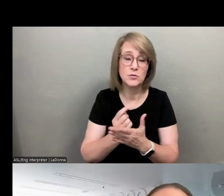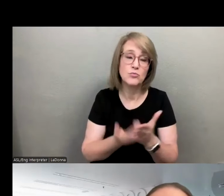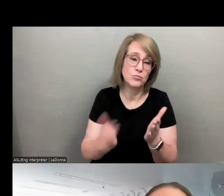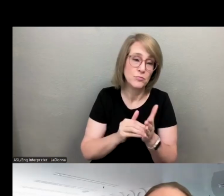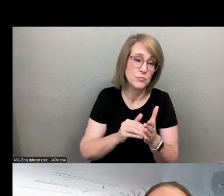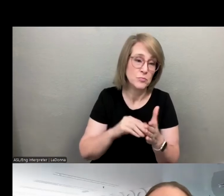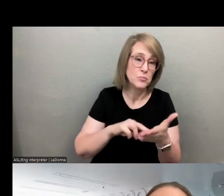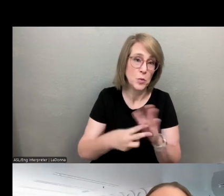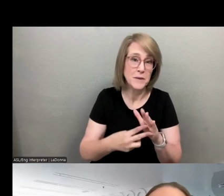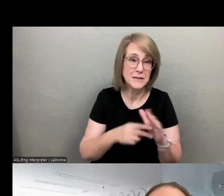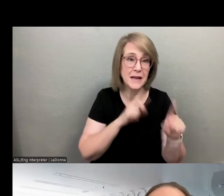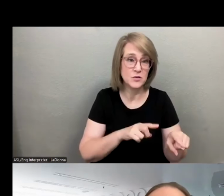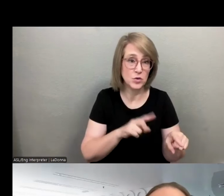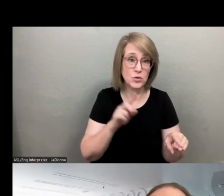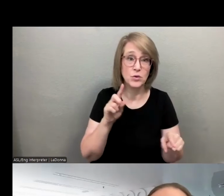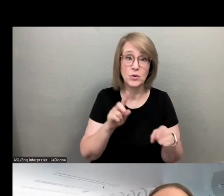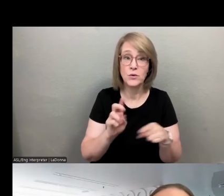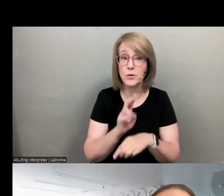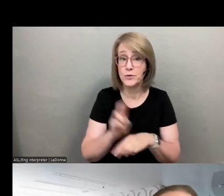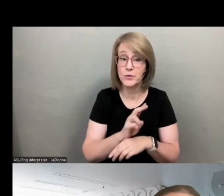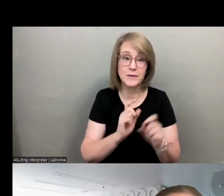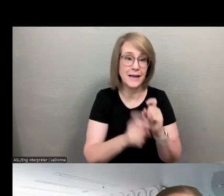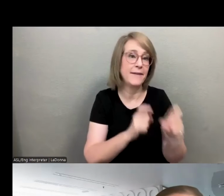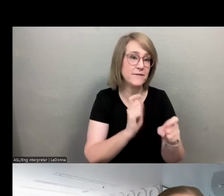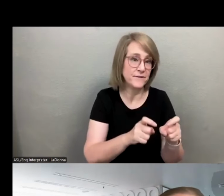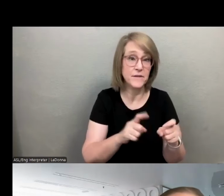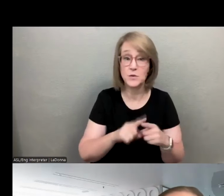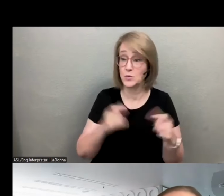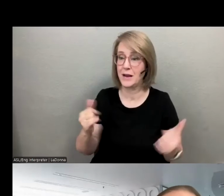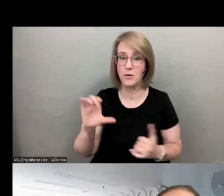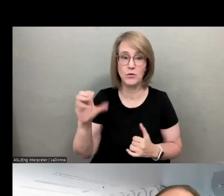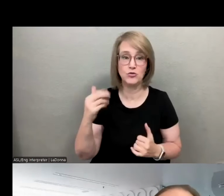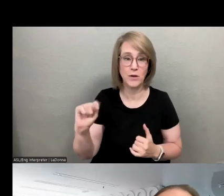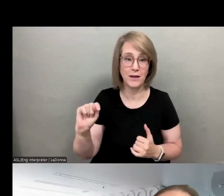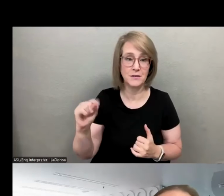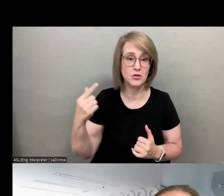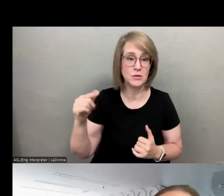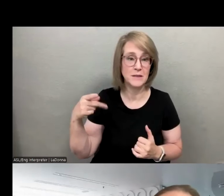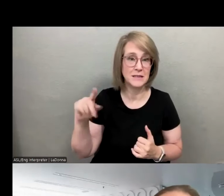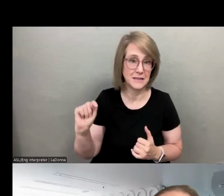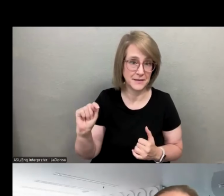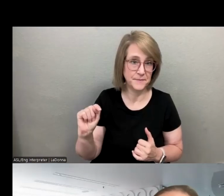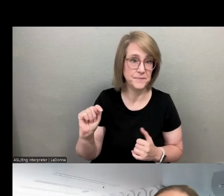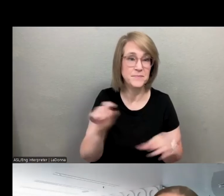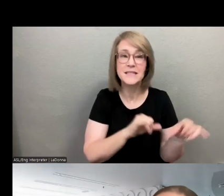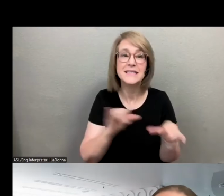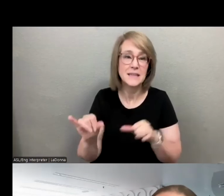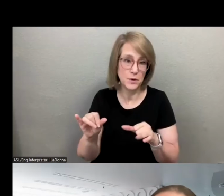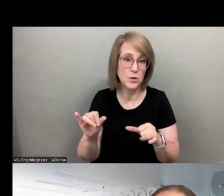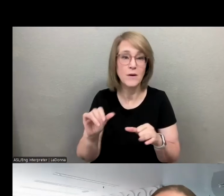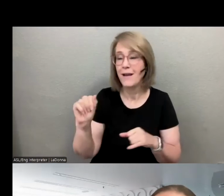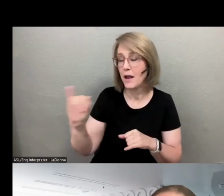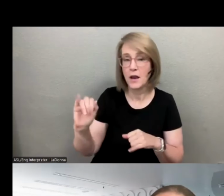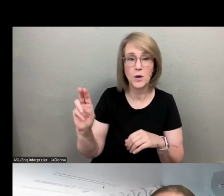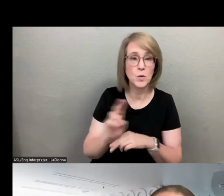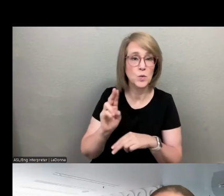of today, AI has long been used to provide knowledge to its users. Today, AI and other technology is used to train